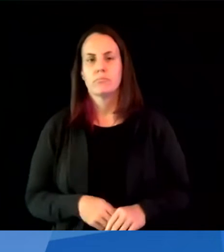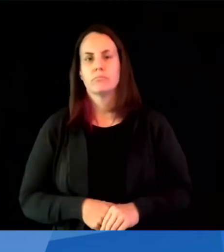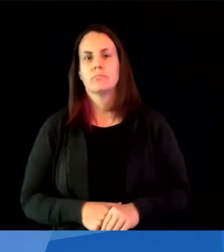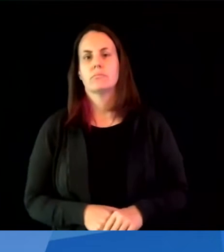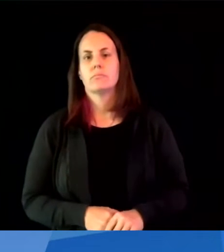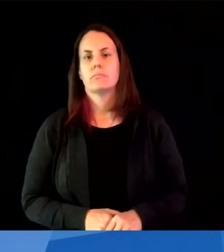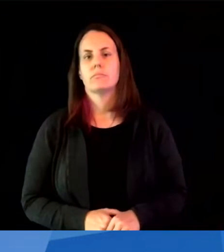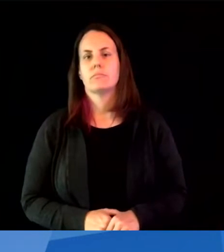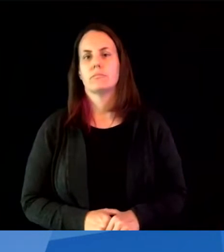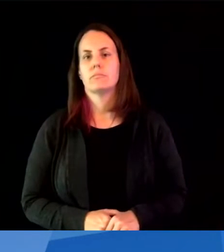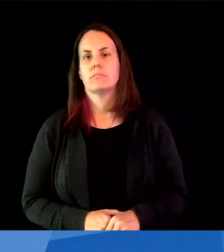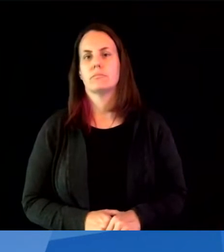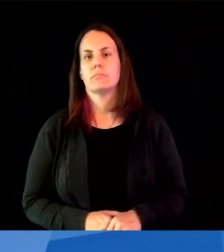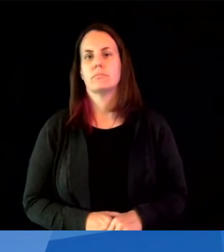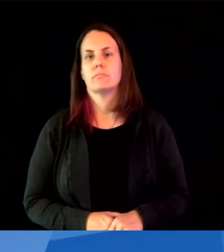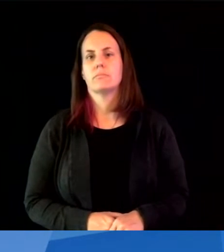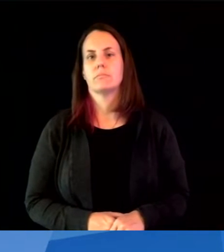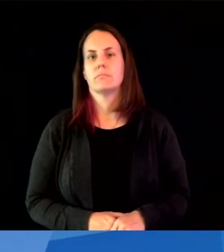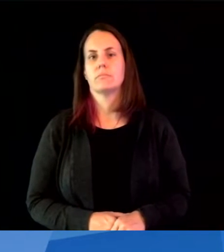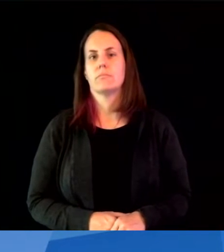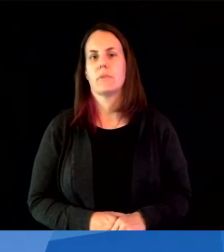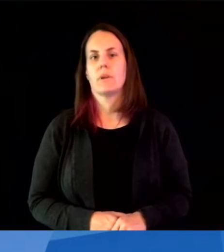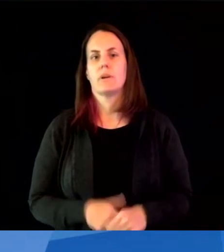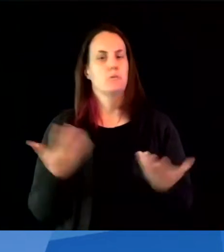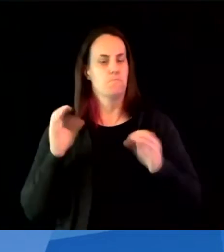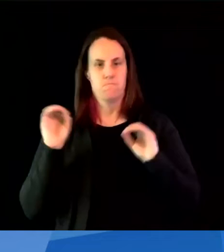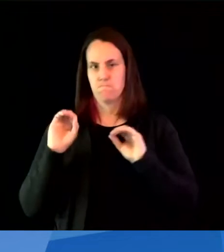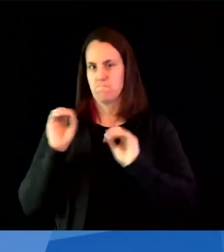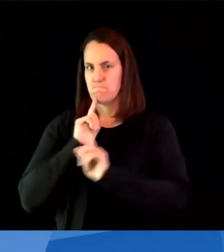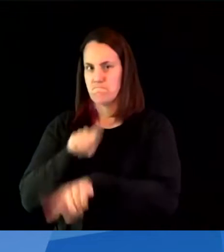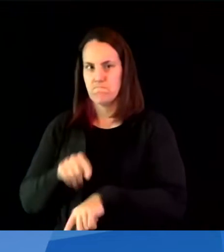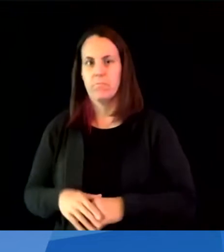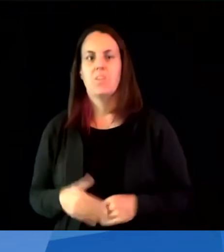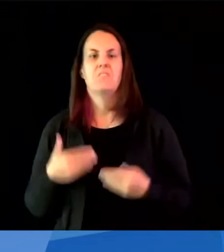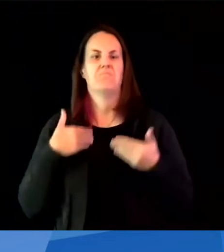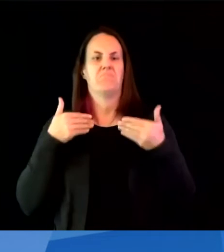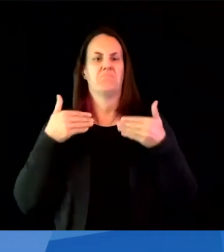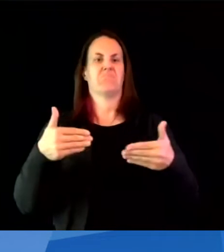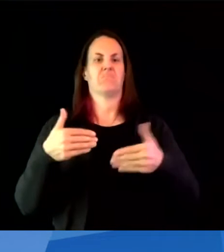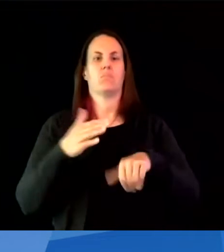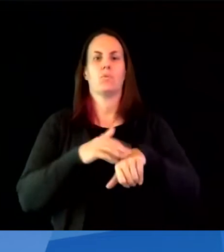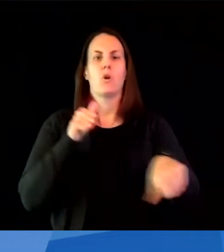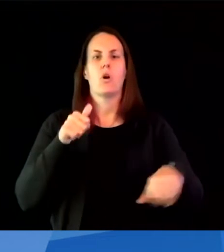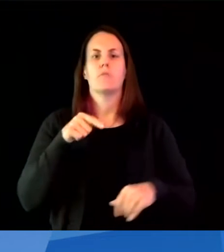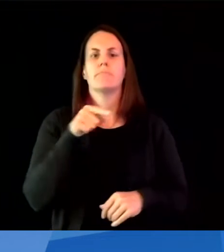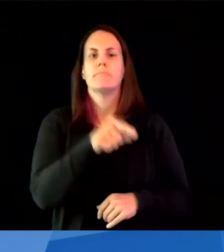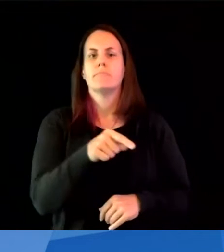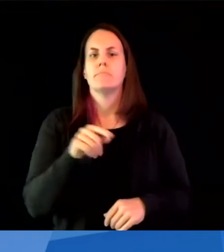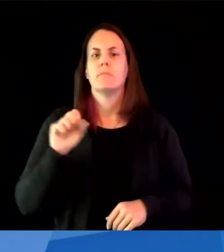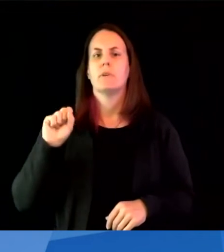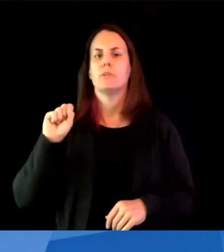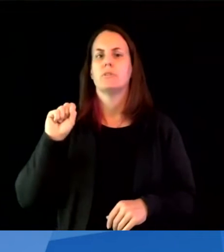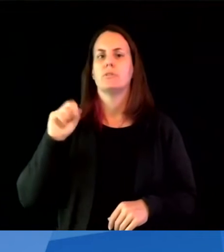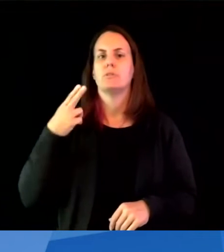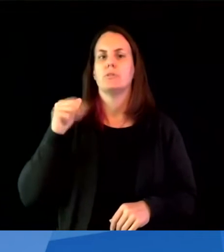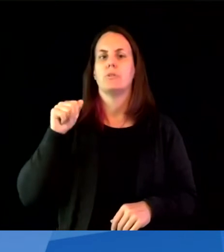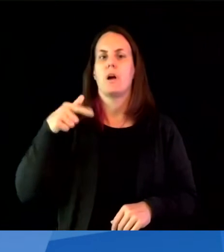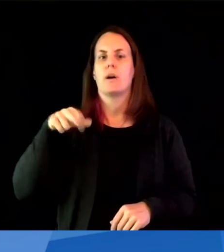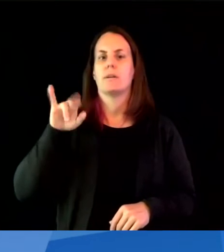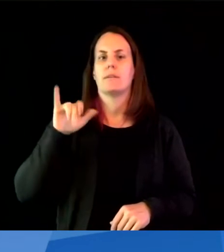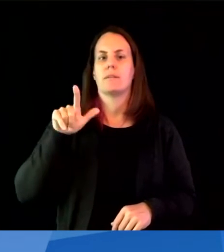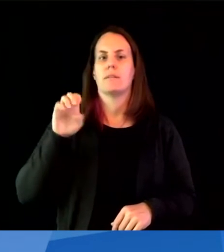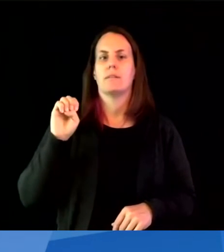All right. What about Shaquille Brewster, MSNBC? Shaquille, are you with us?